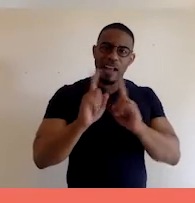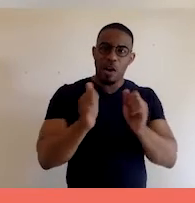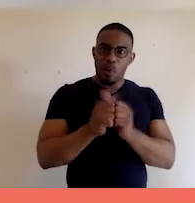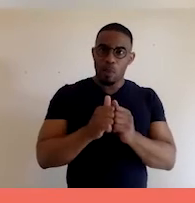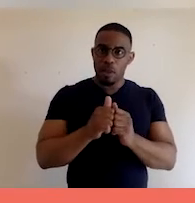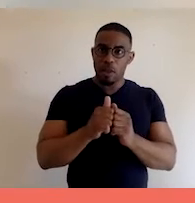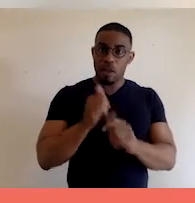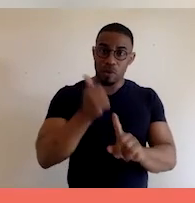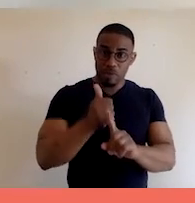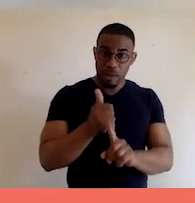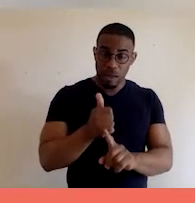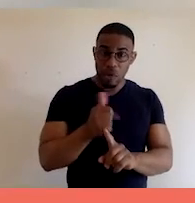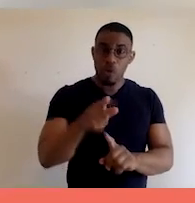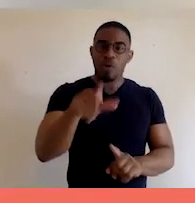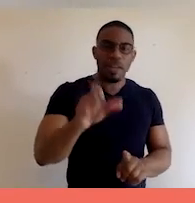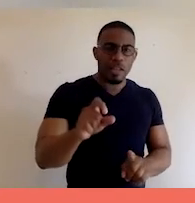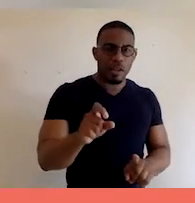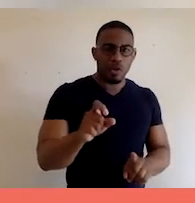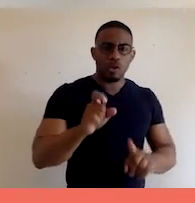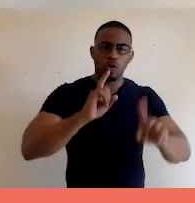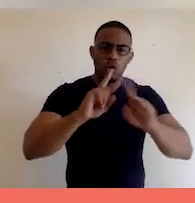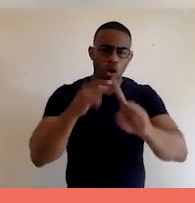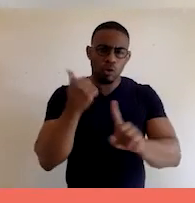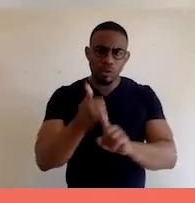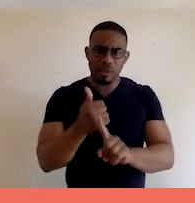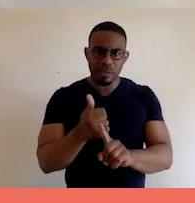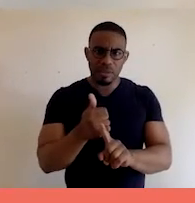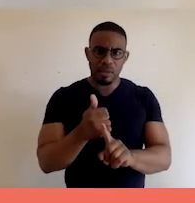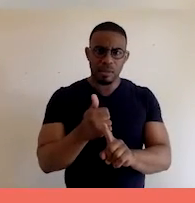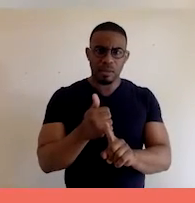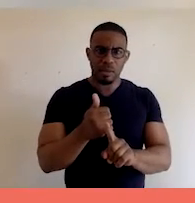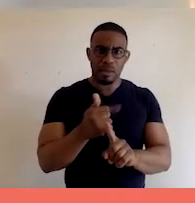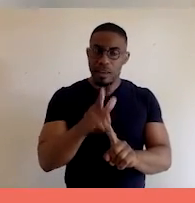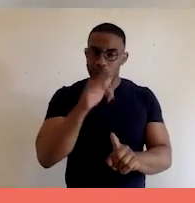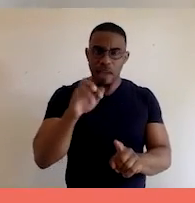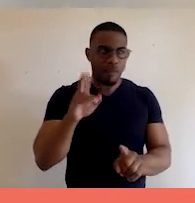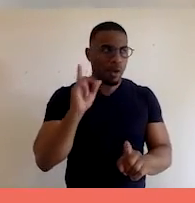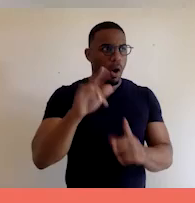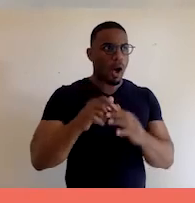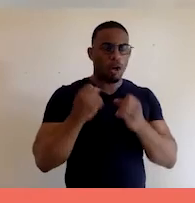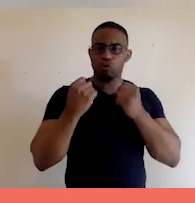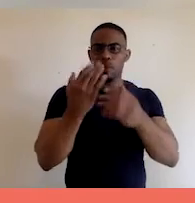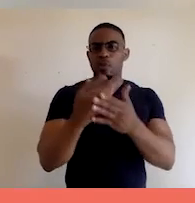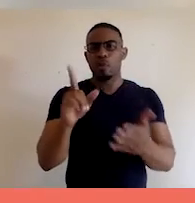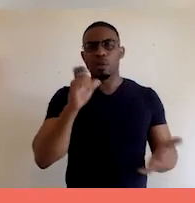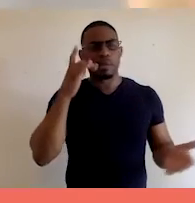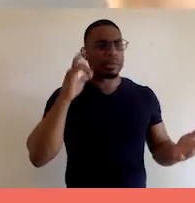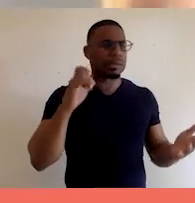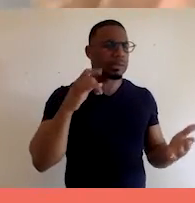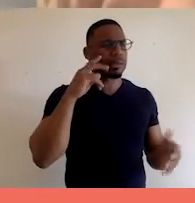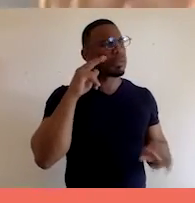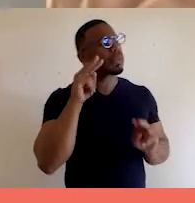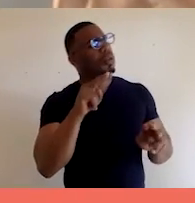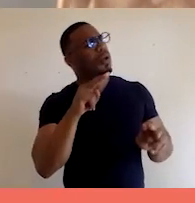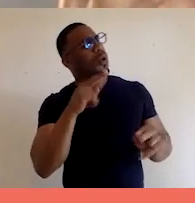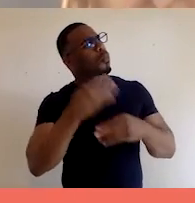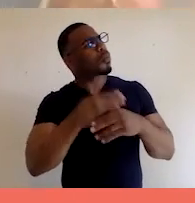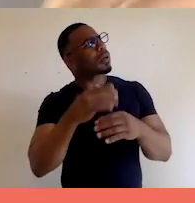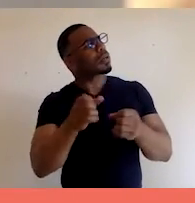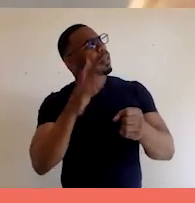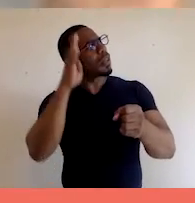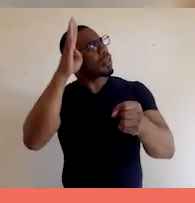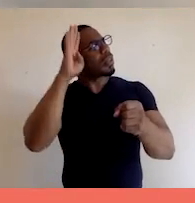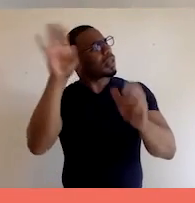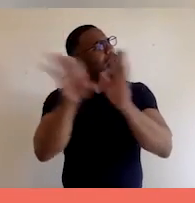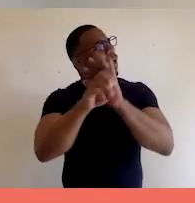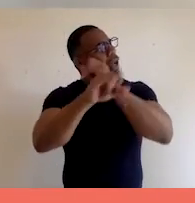with yourself. You need to talk to yourself. Haven't you ever gone on a drive somewhere, you just stared out the window and you started coming up with images